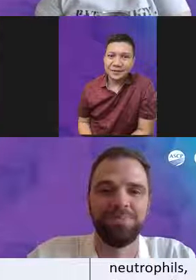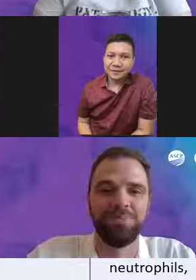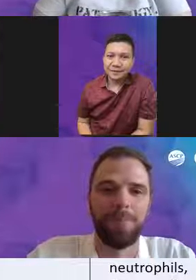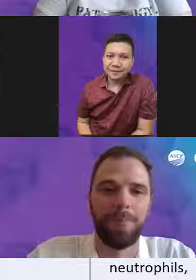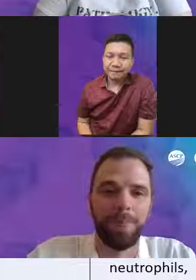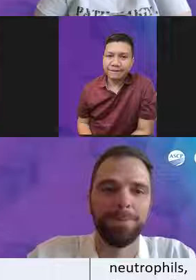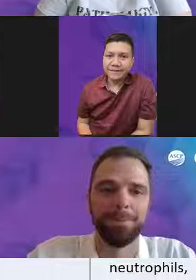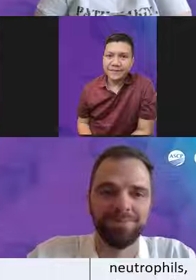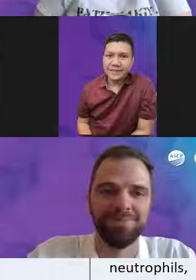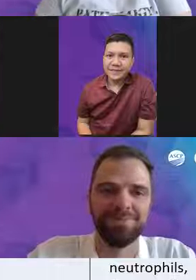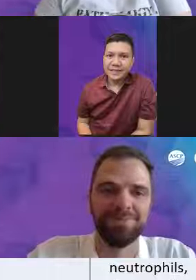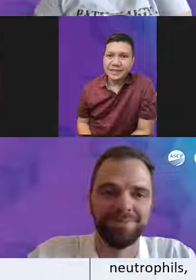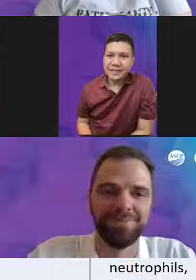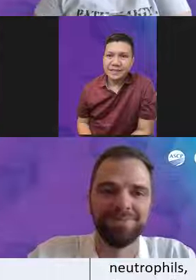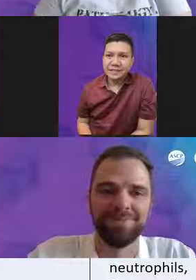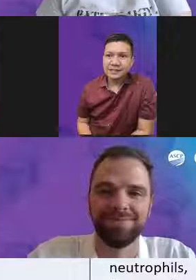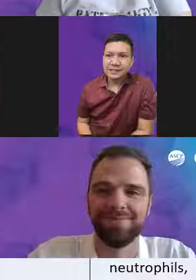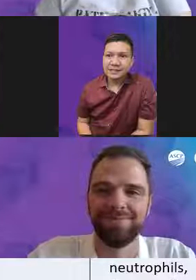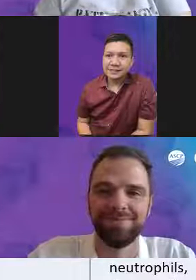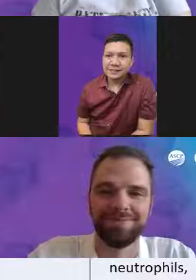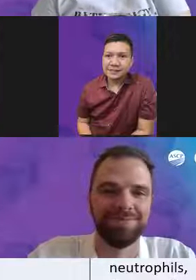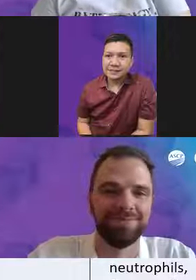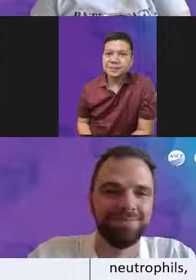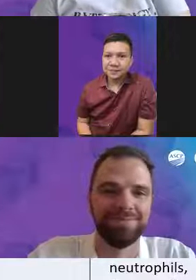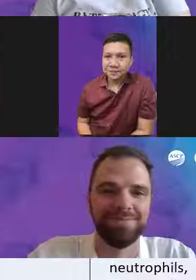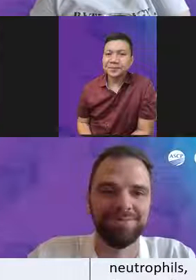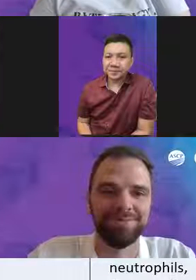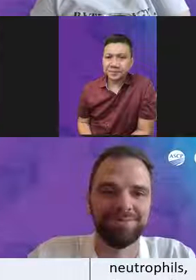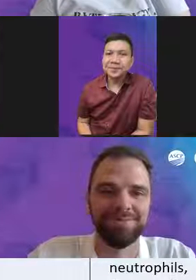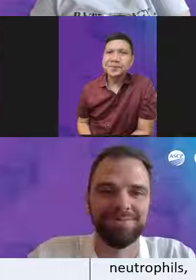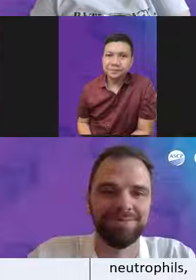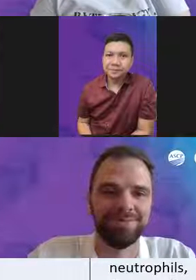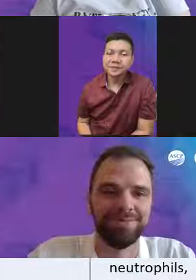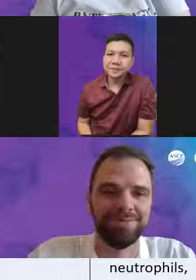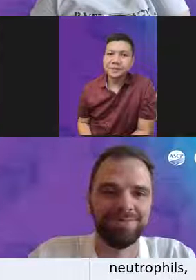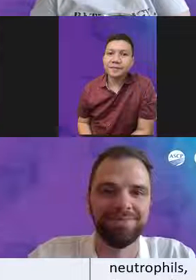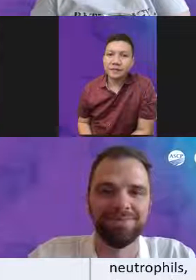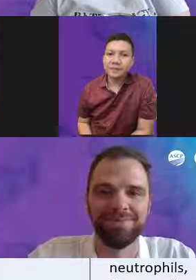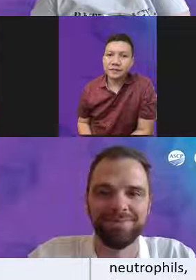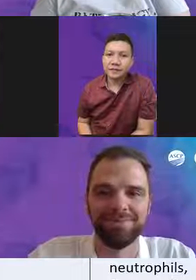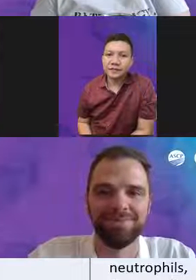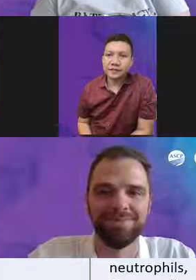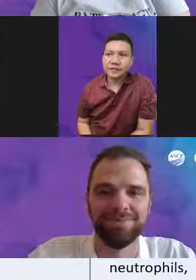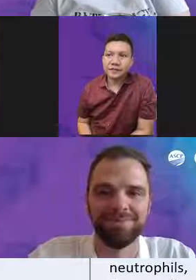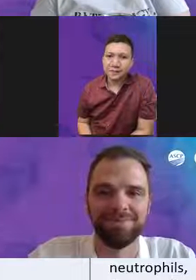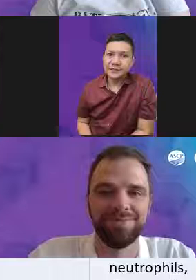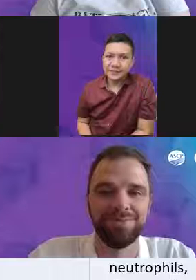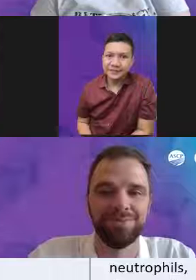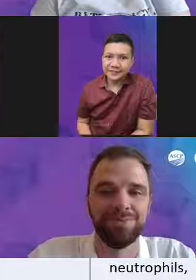So we are bringing it back. All right. It was our first perfect score this week with